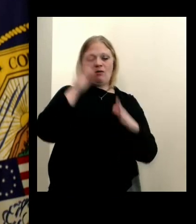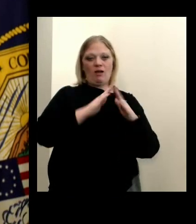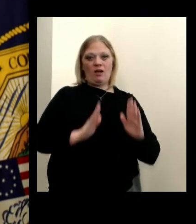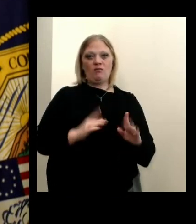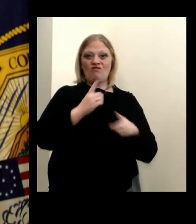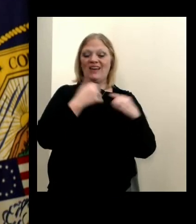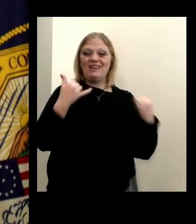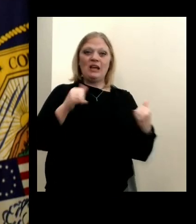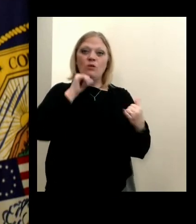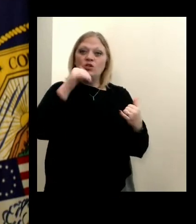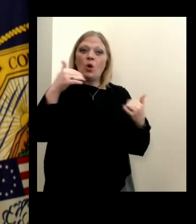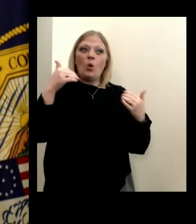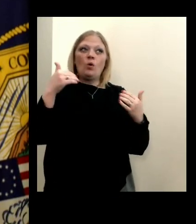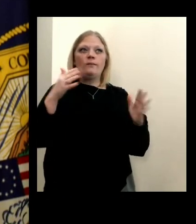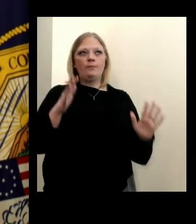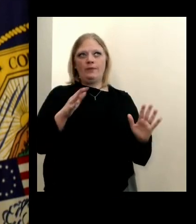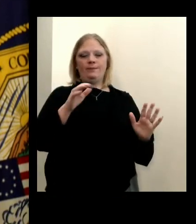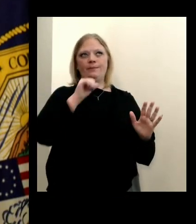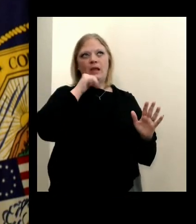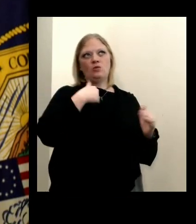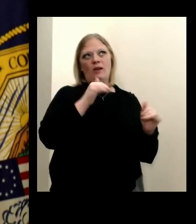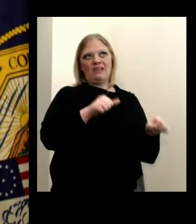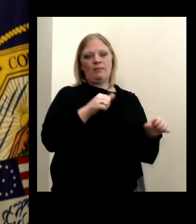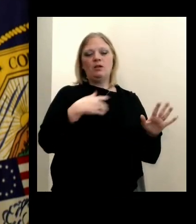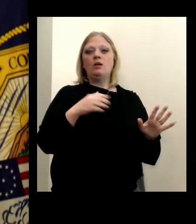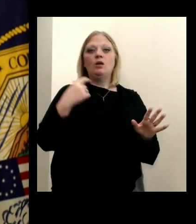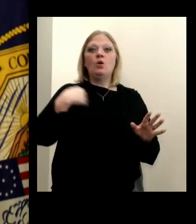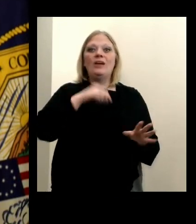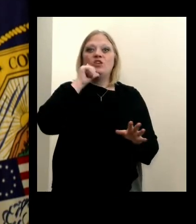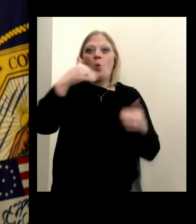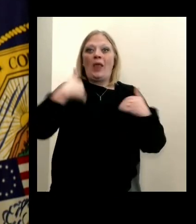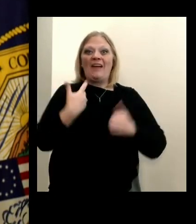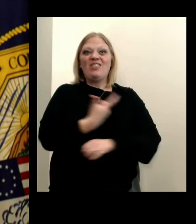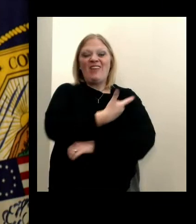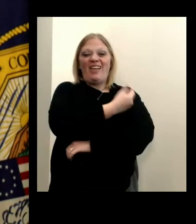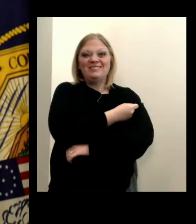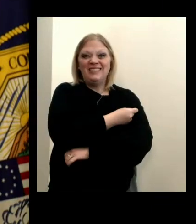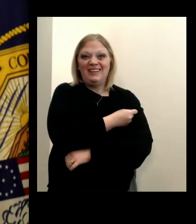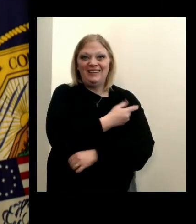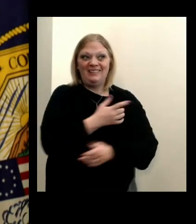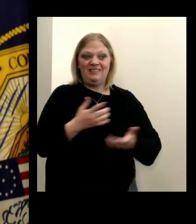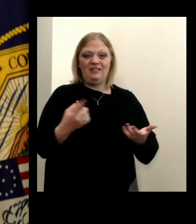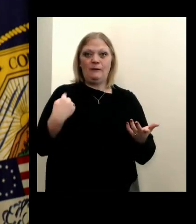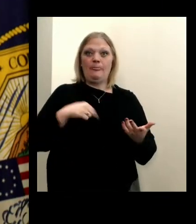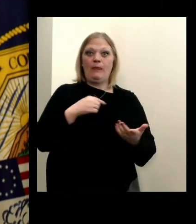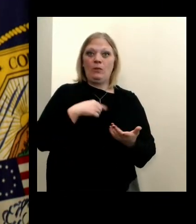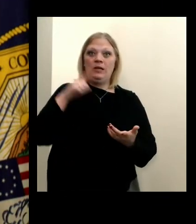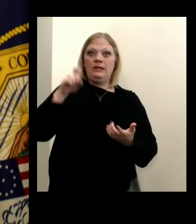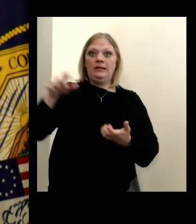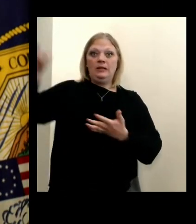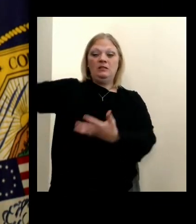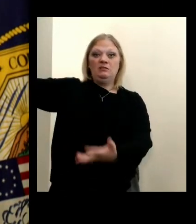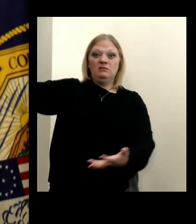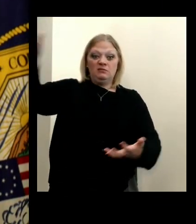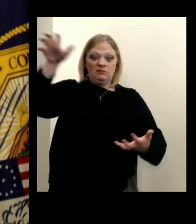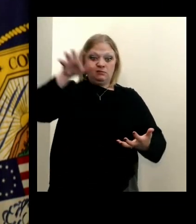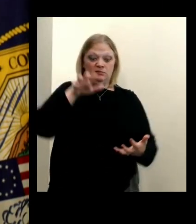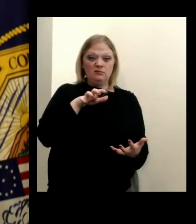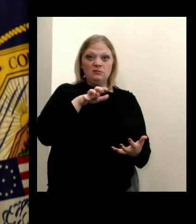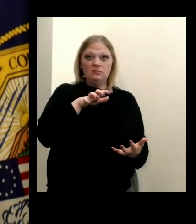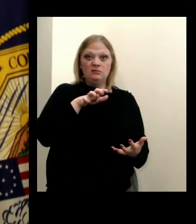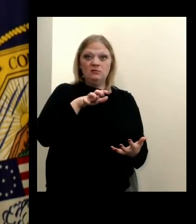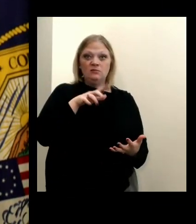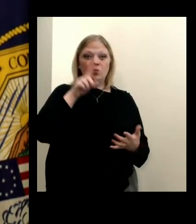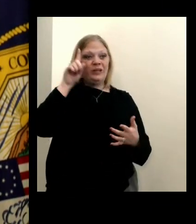don't have the I shouldn't say we don't have the capability. We don't have the vaccines to do that. We have to be able to get these priority